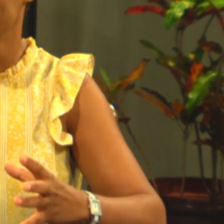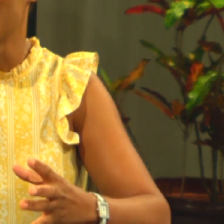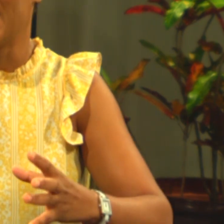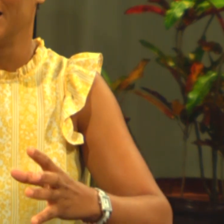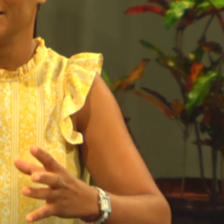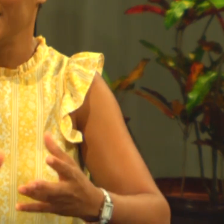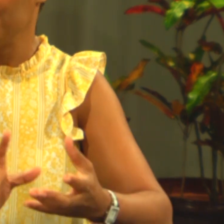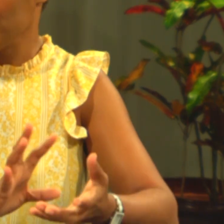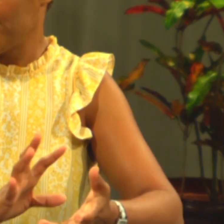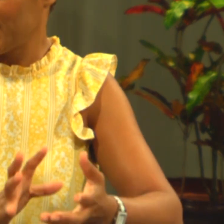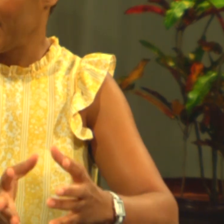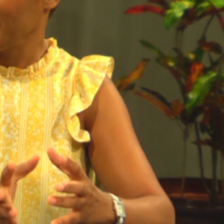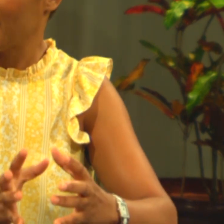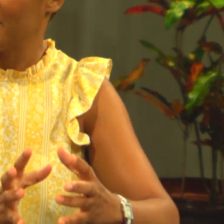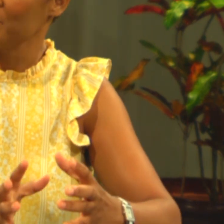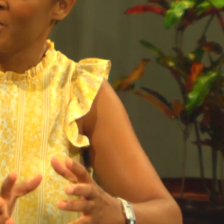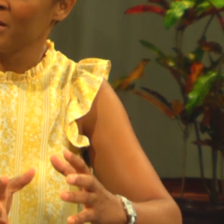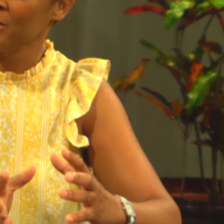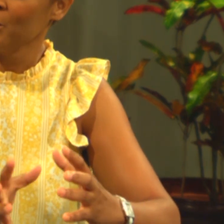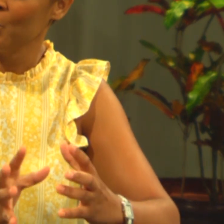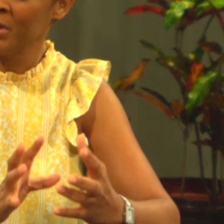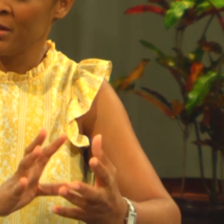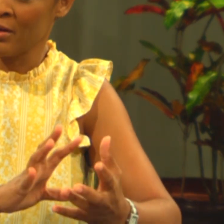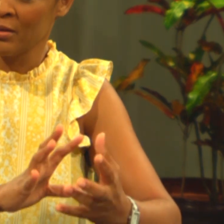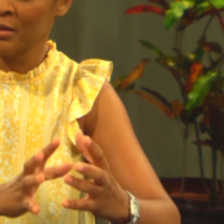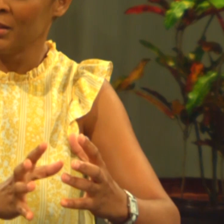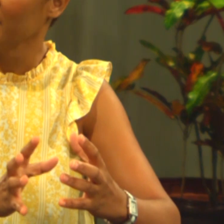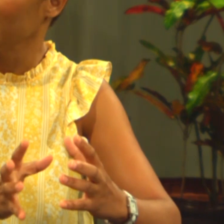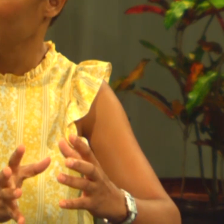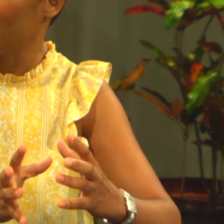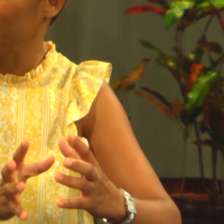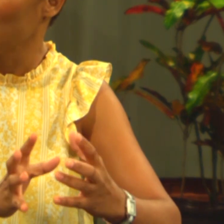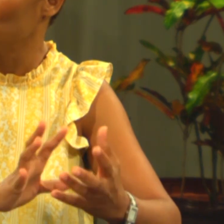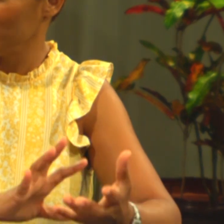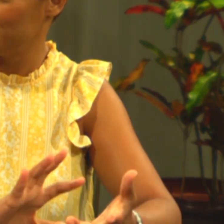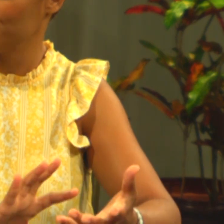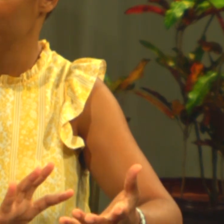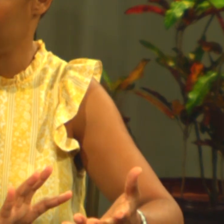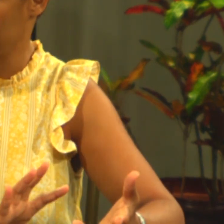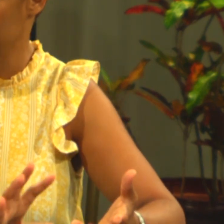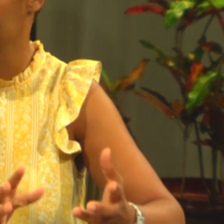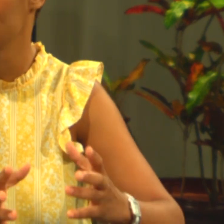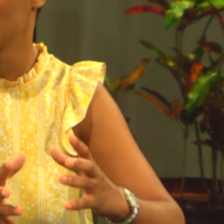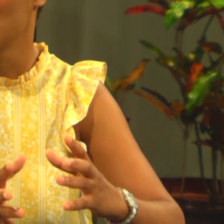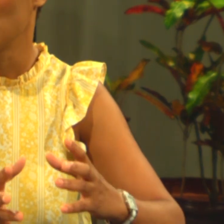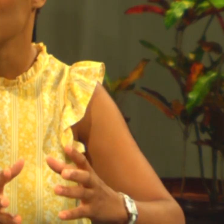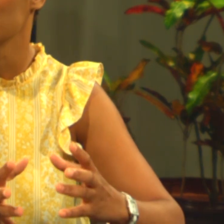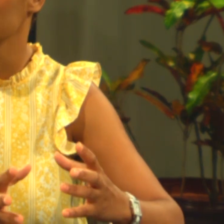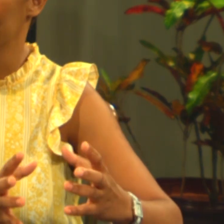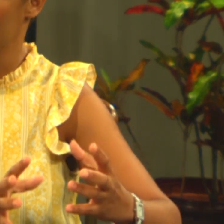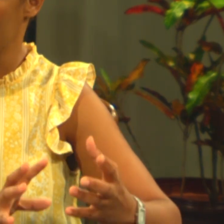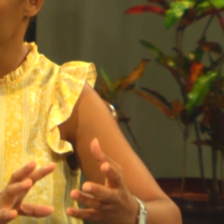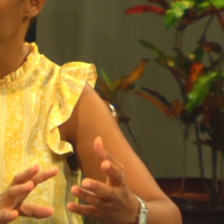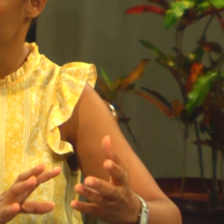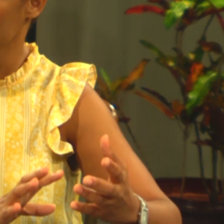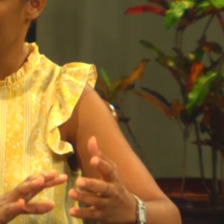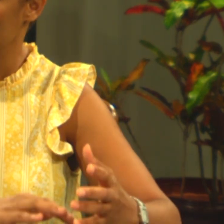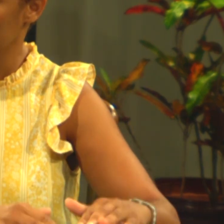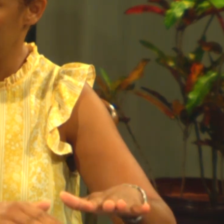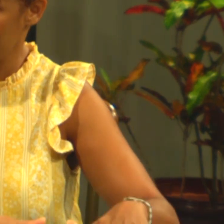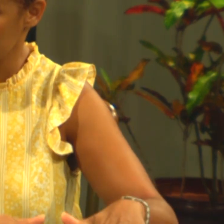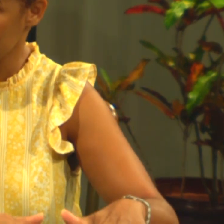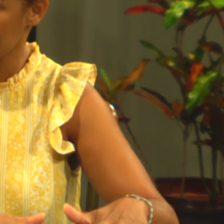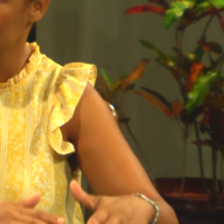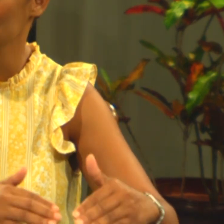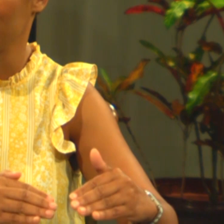reshaping, and internally as well, we are looking at how we do things. Also to get back to